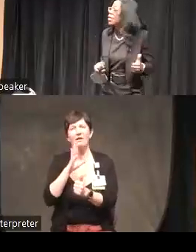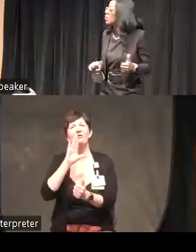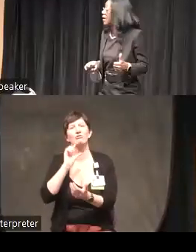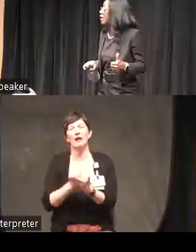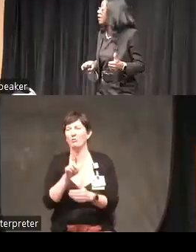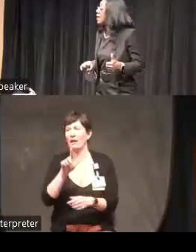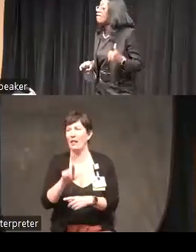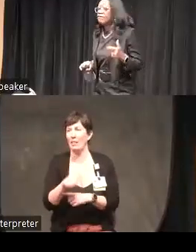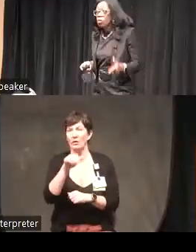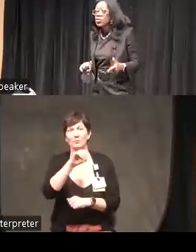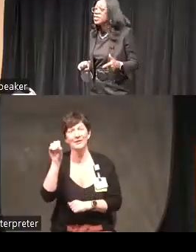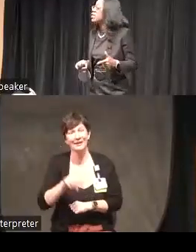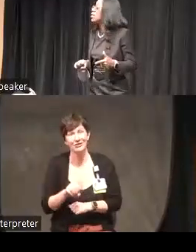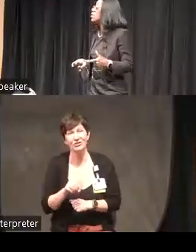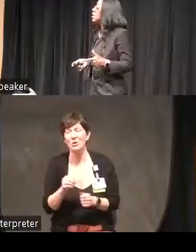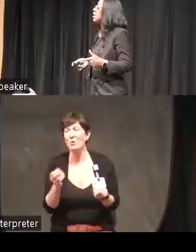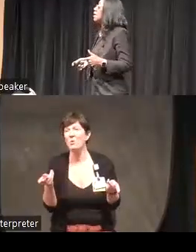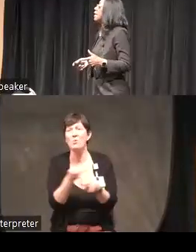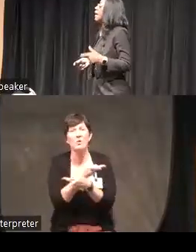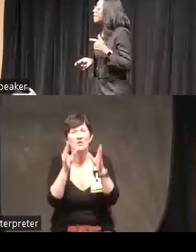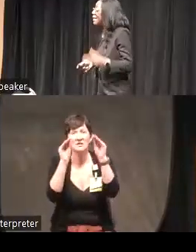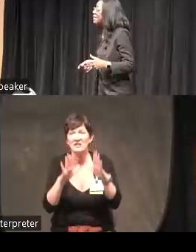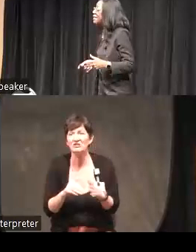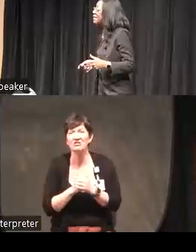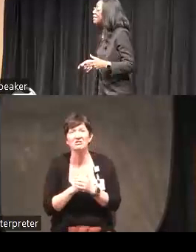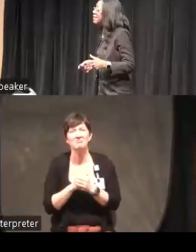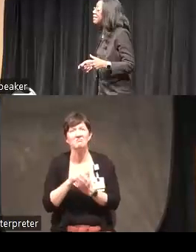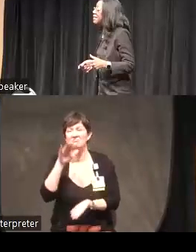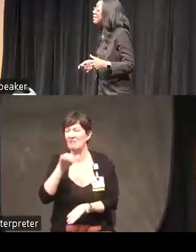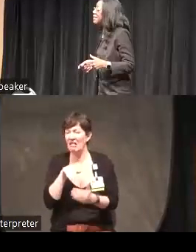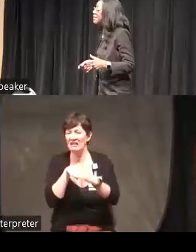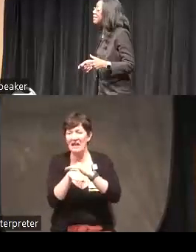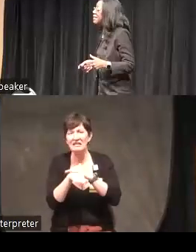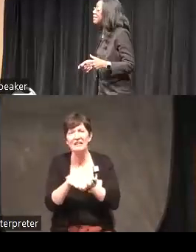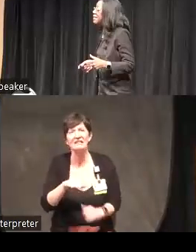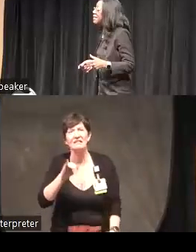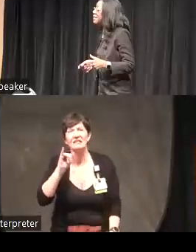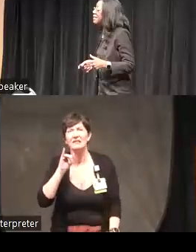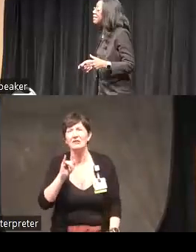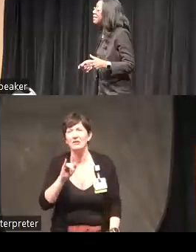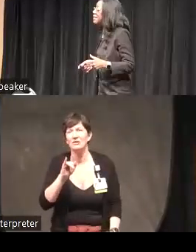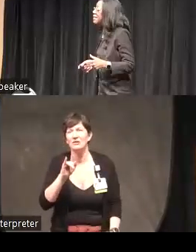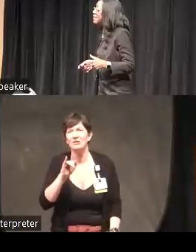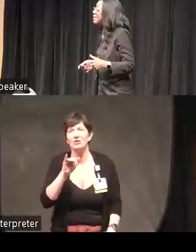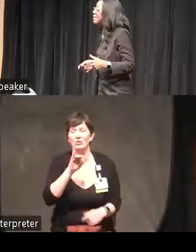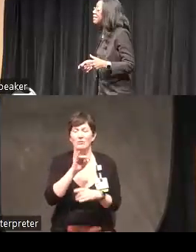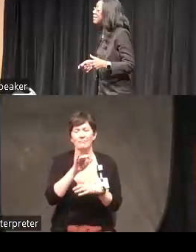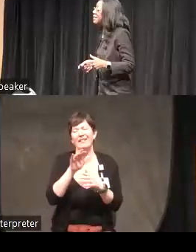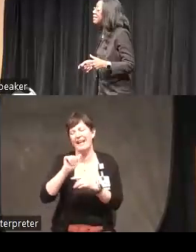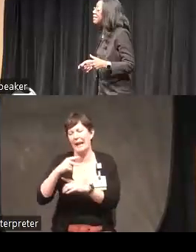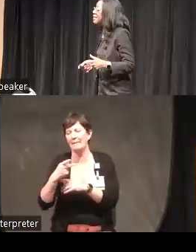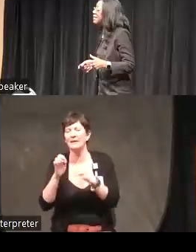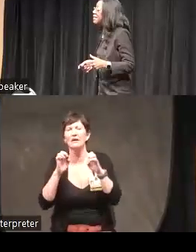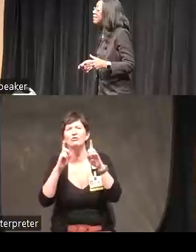at a lower rate, have worse teachers, have less access to IB and AP education by